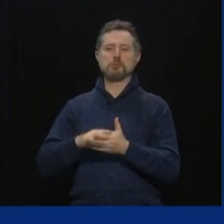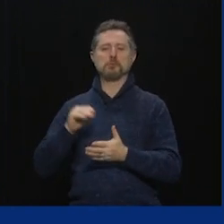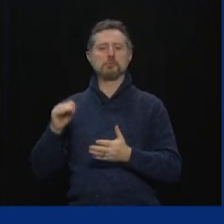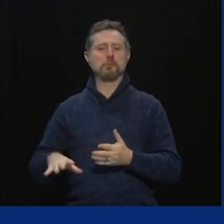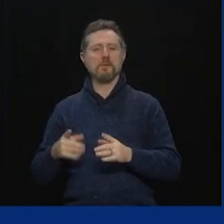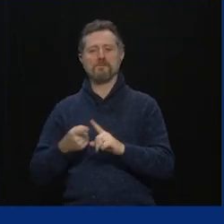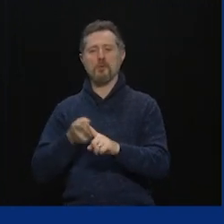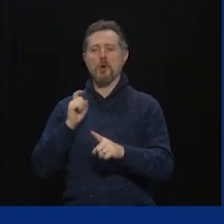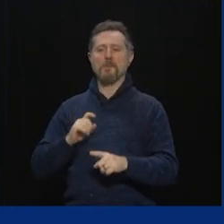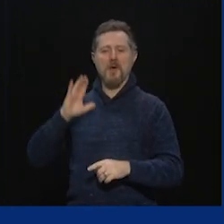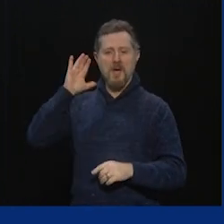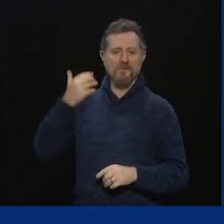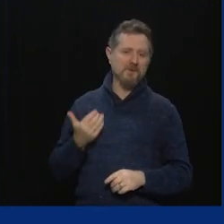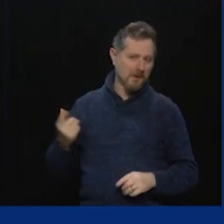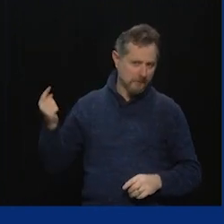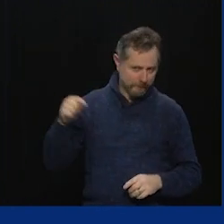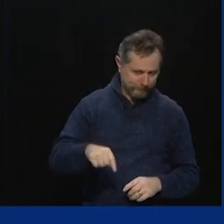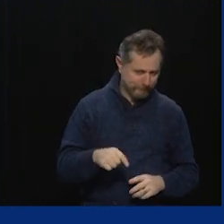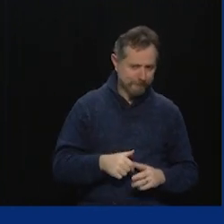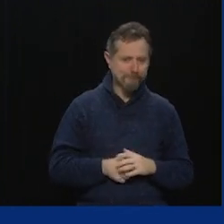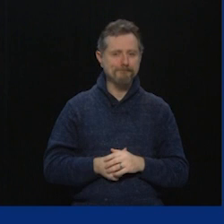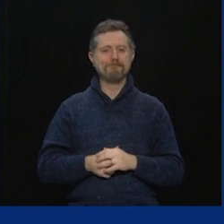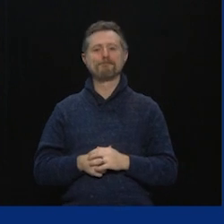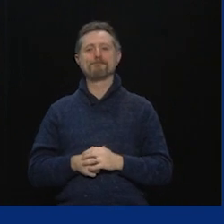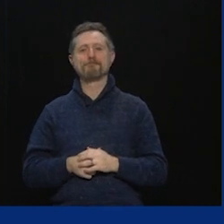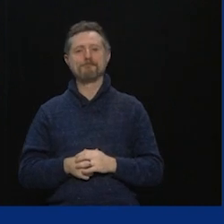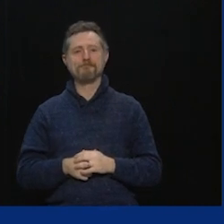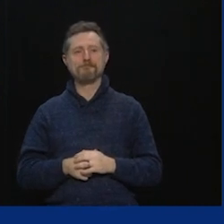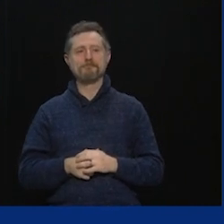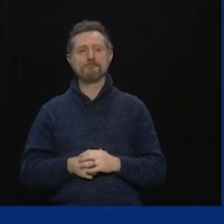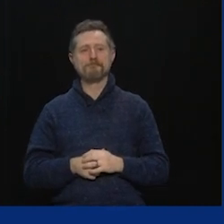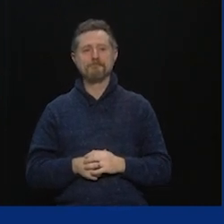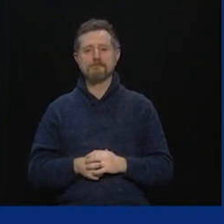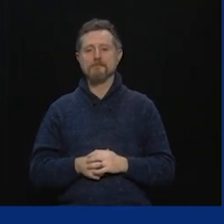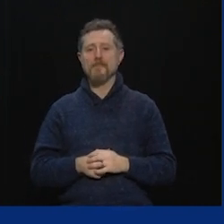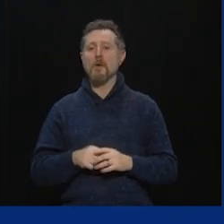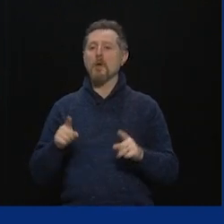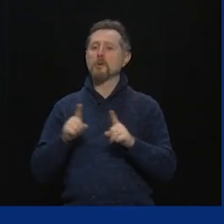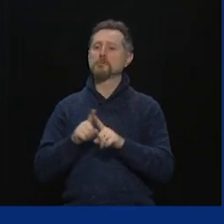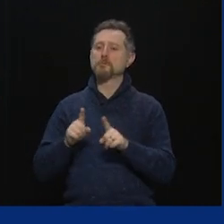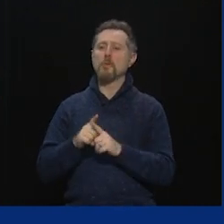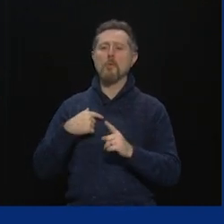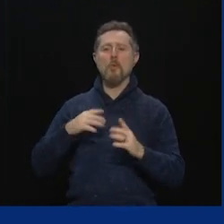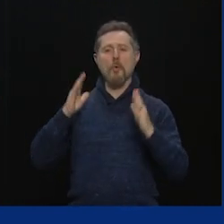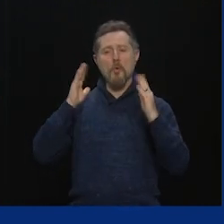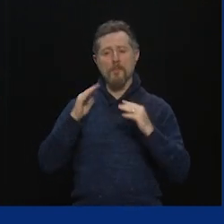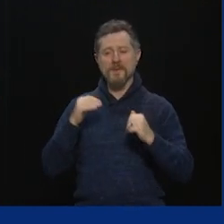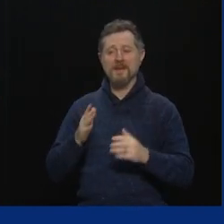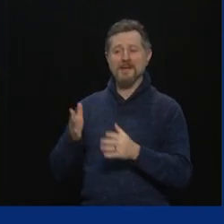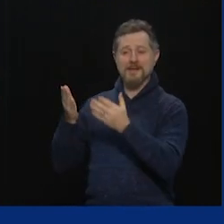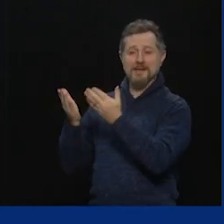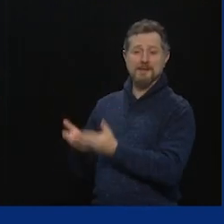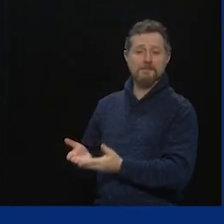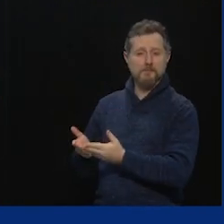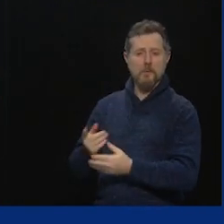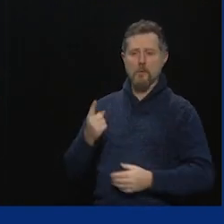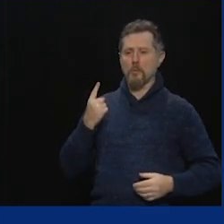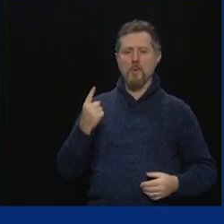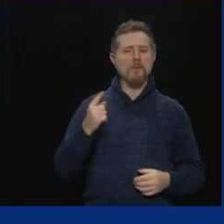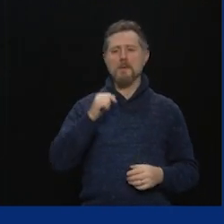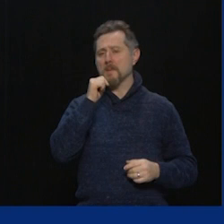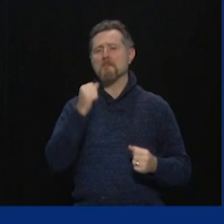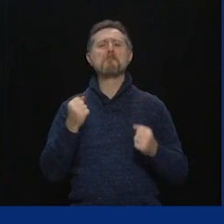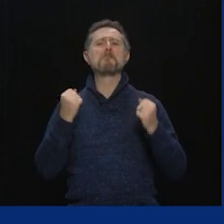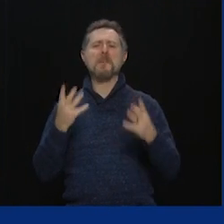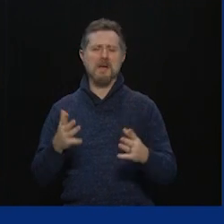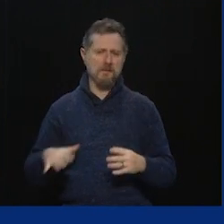Afghanistan to join us, and to say that I hope that he is one of many who passes through our